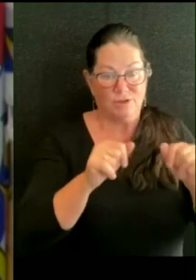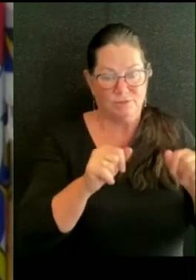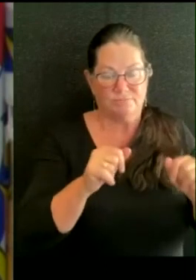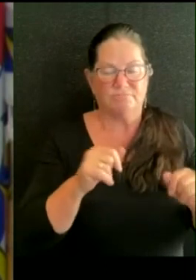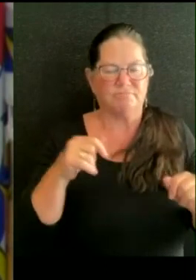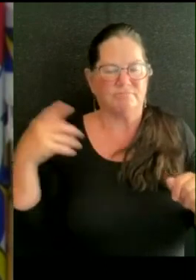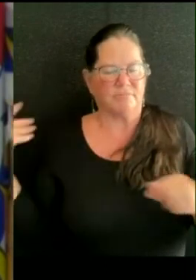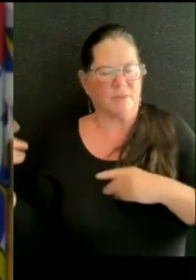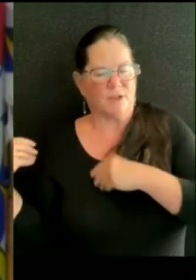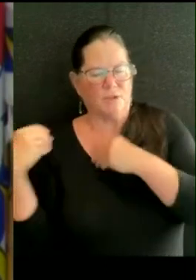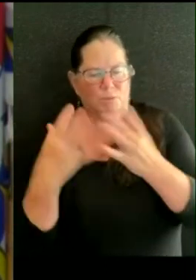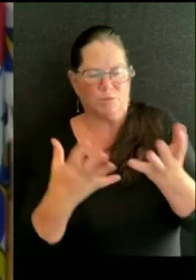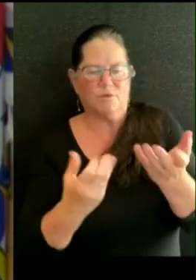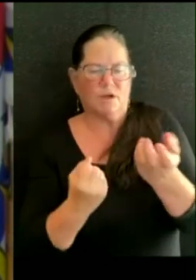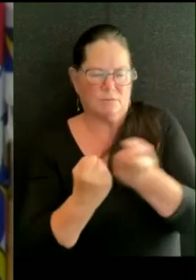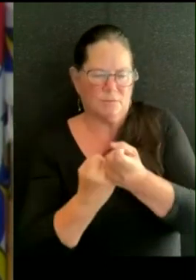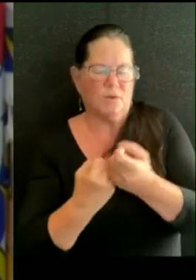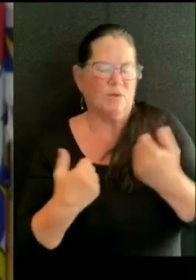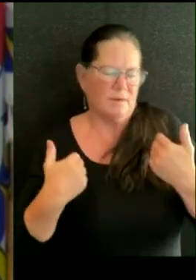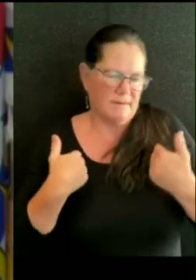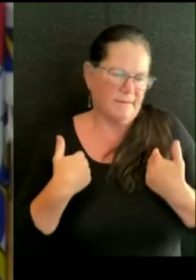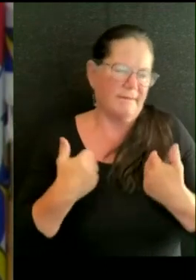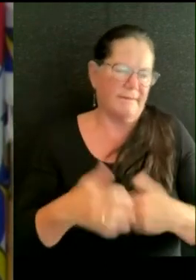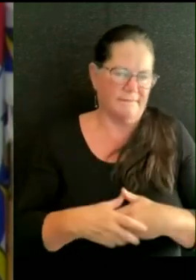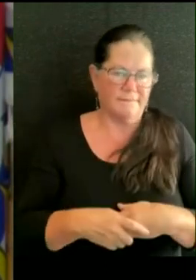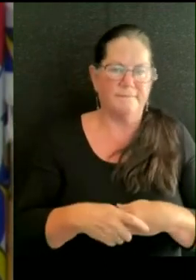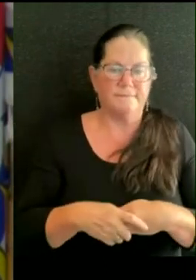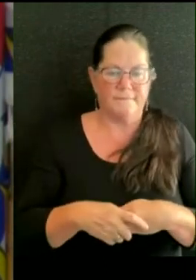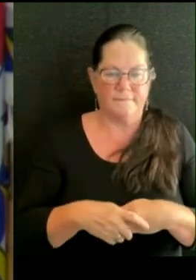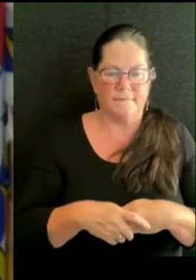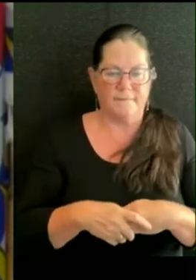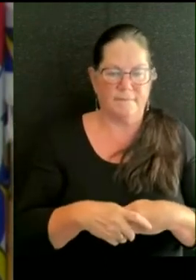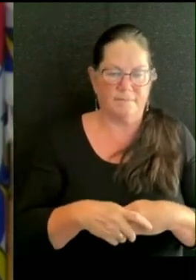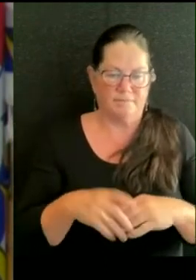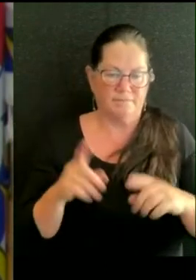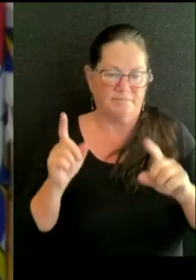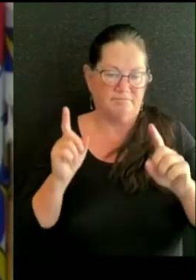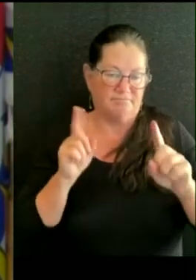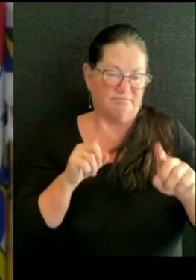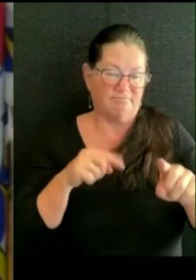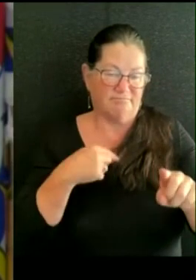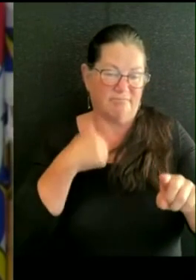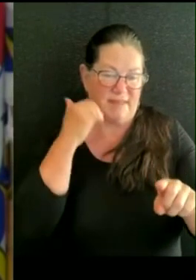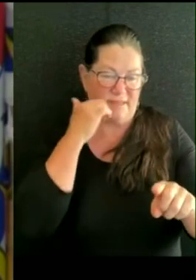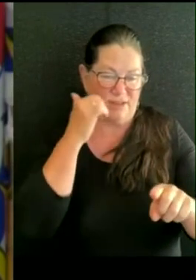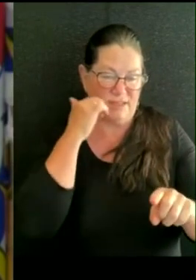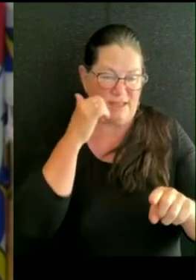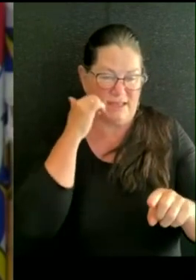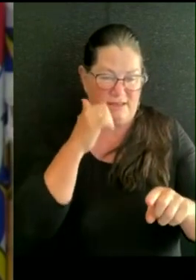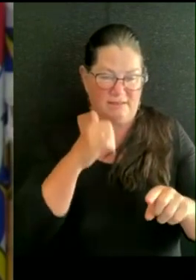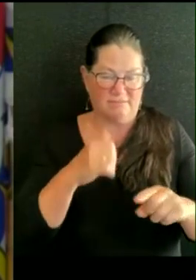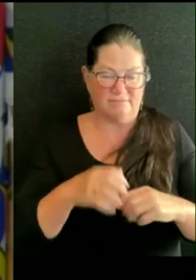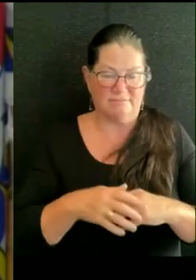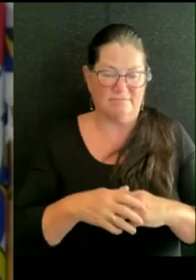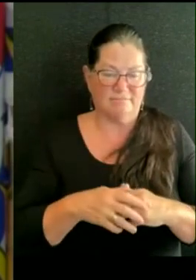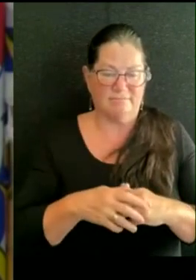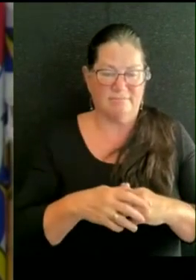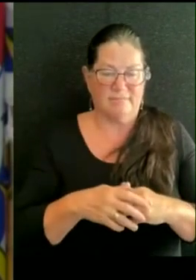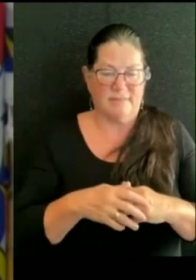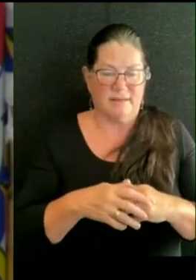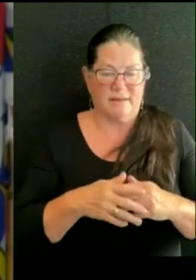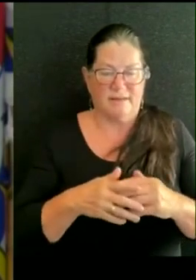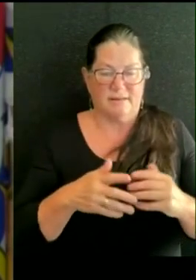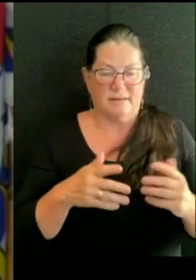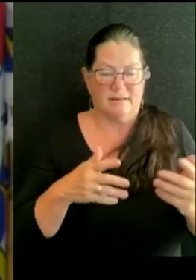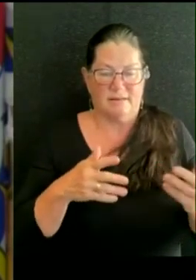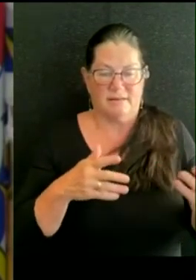In closing, I will just say, I have been in the EOC every day since this started. I've lost track of the number of happy birthdays we've sang